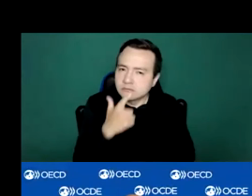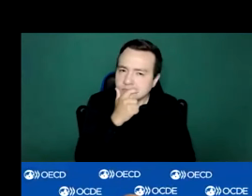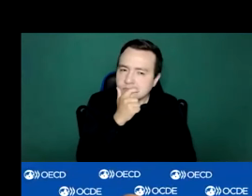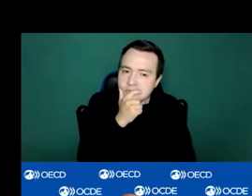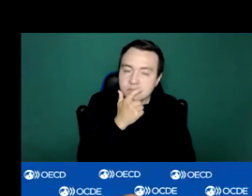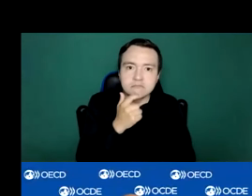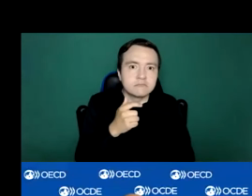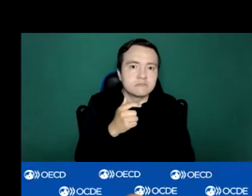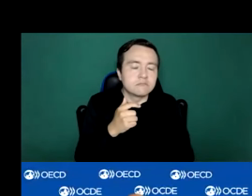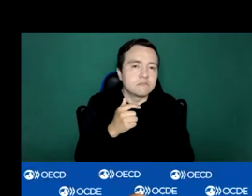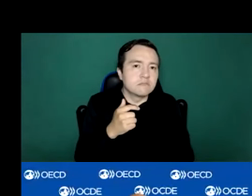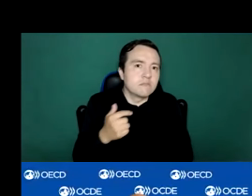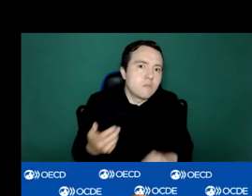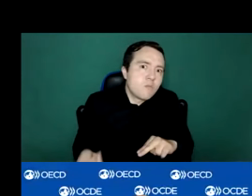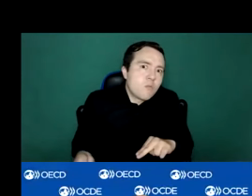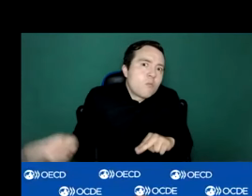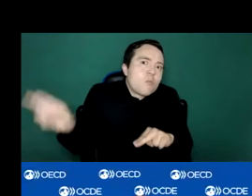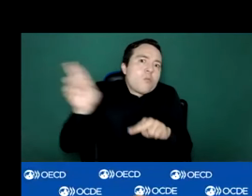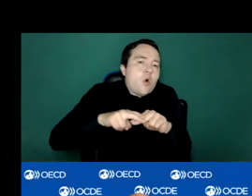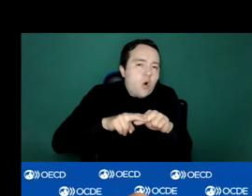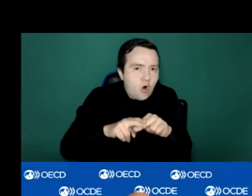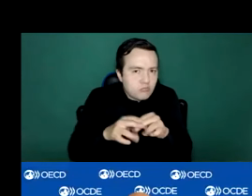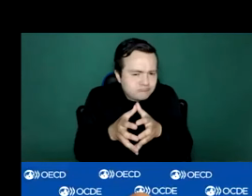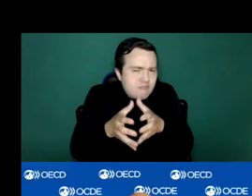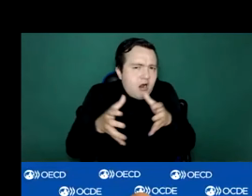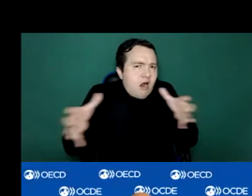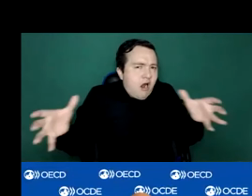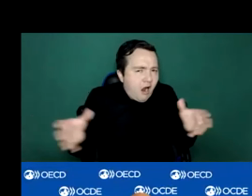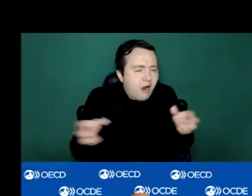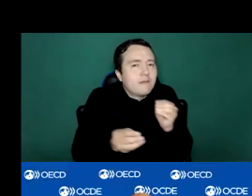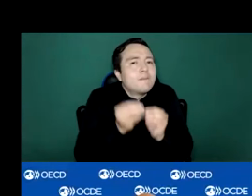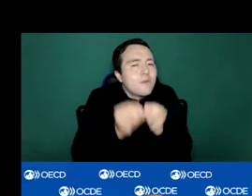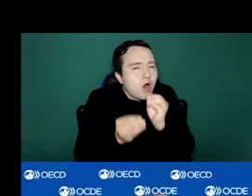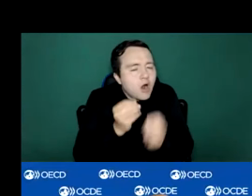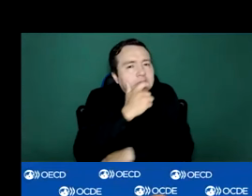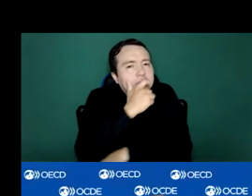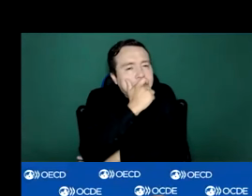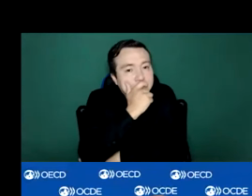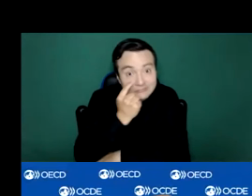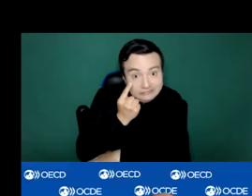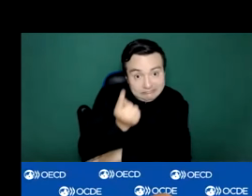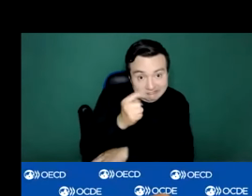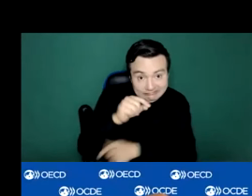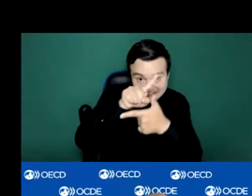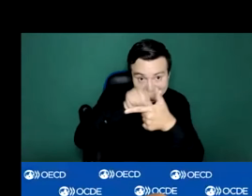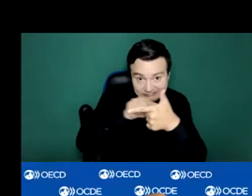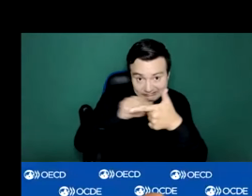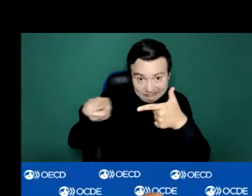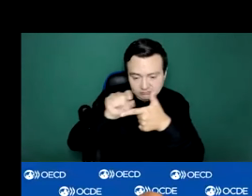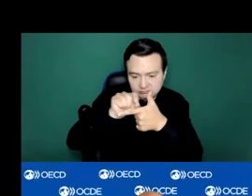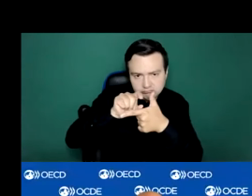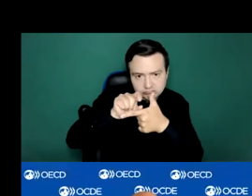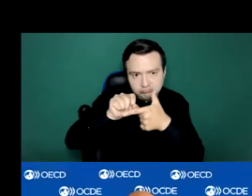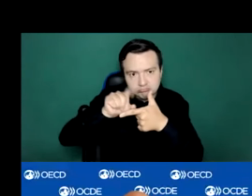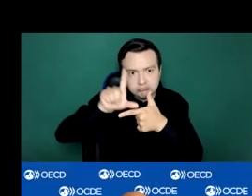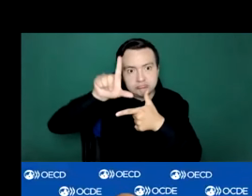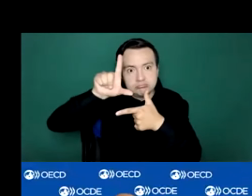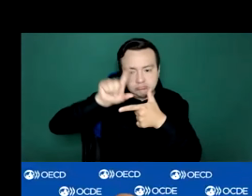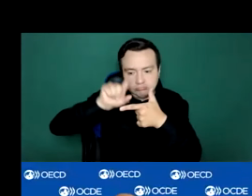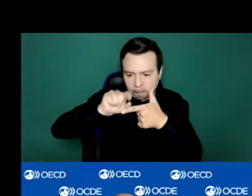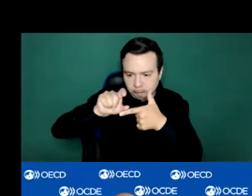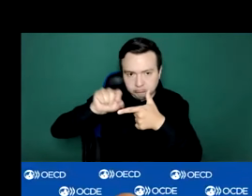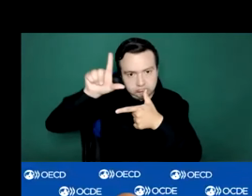the percentage of people who had what we are calling person-centered primary healthcare. And that is a